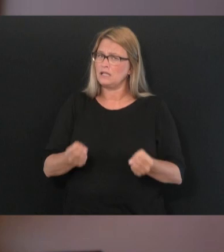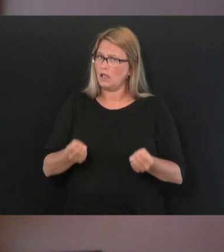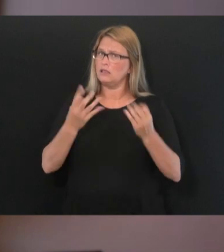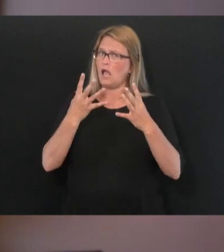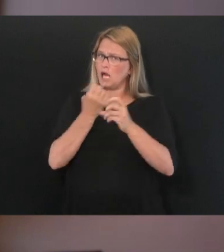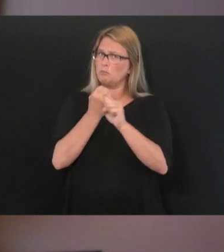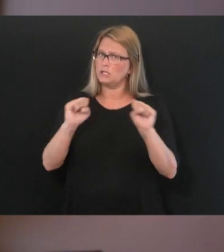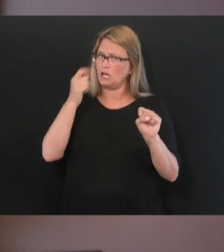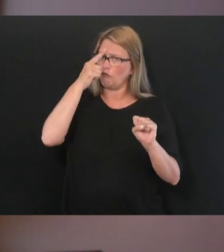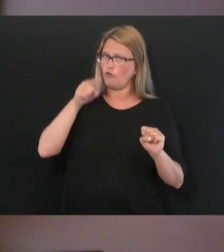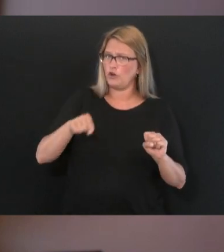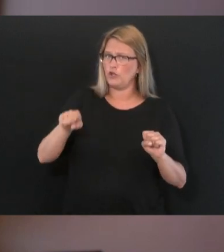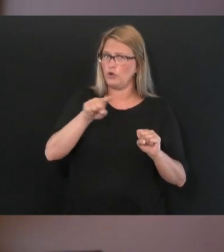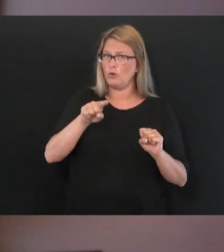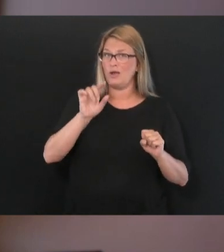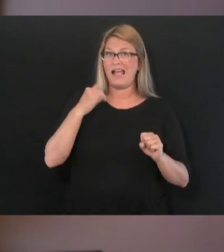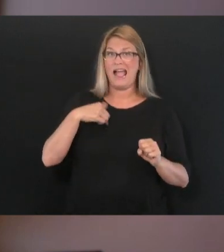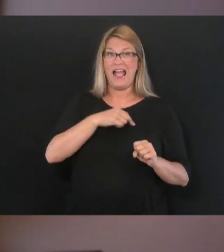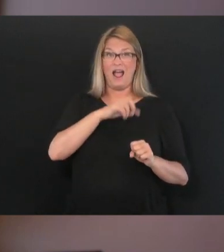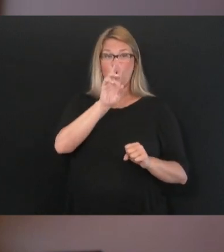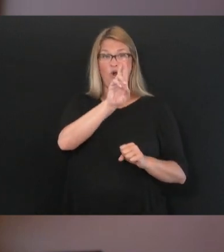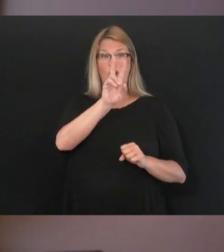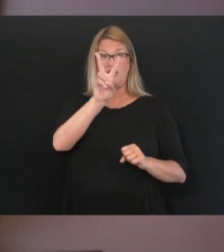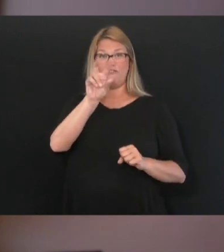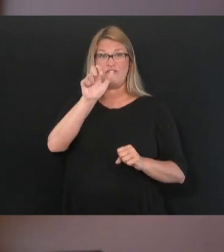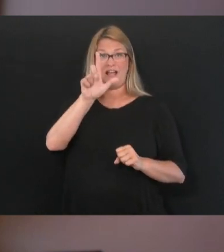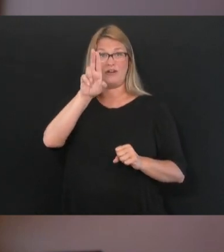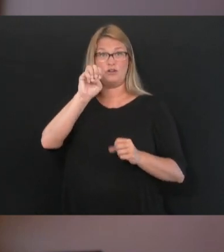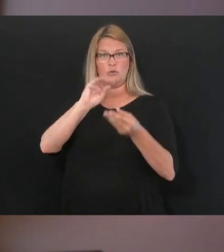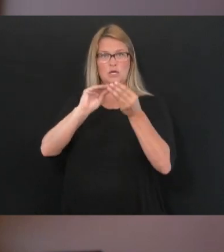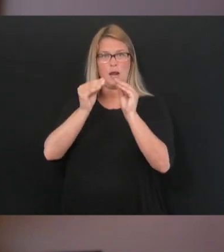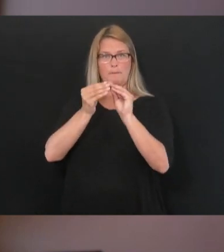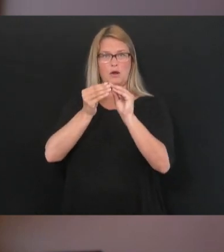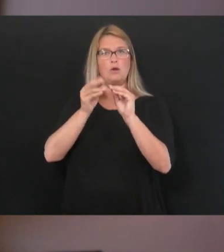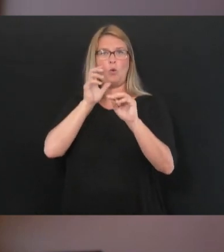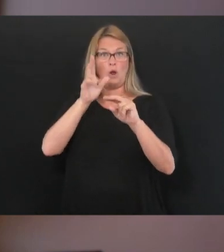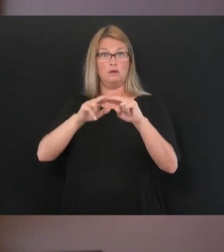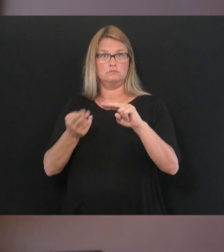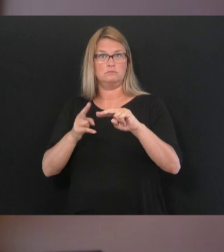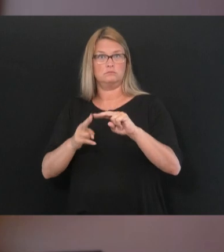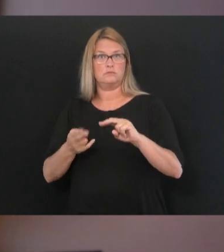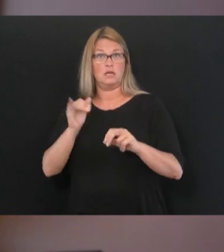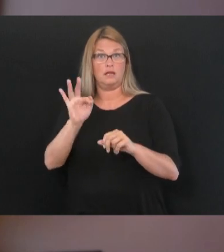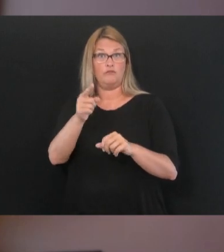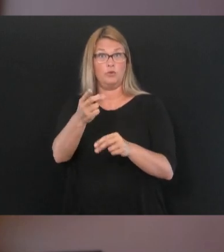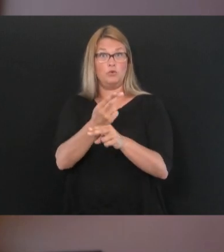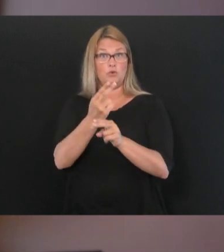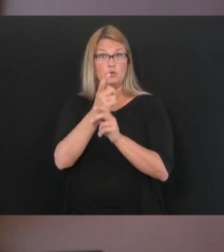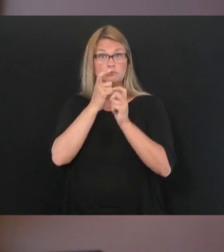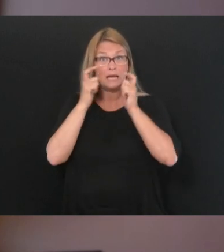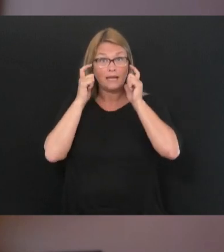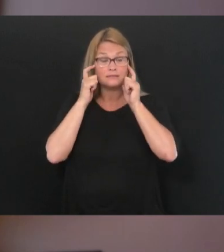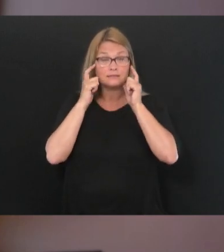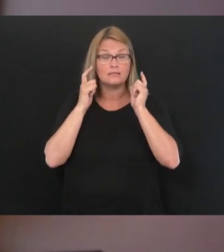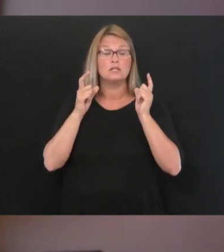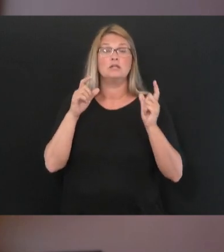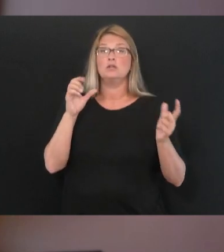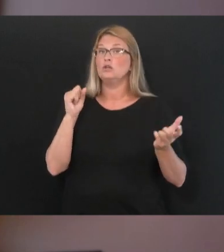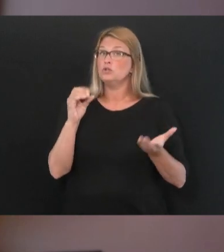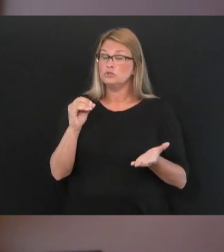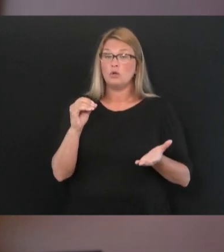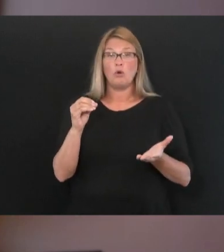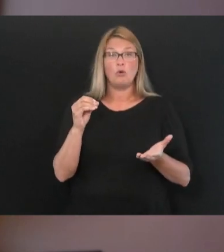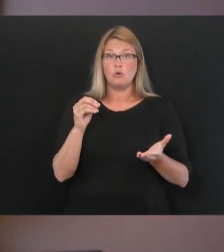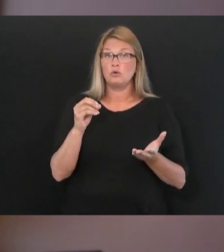It'll make that R value, the reproduction value, fall down. So we believe if people do this, and it's been shown in